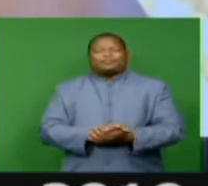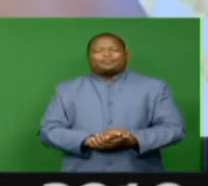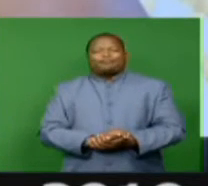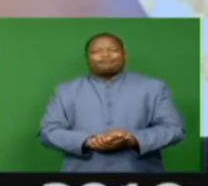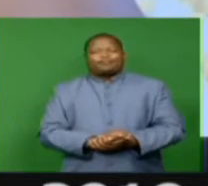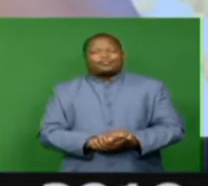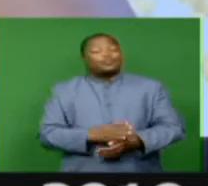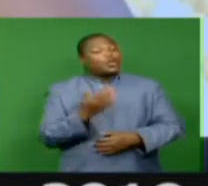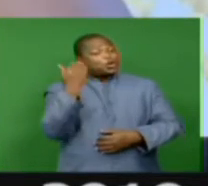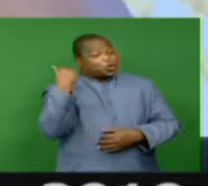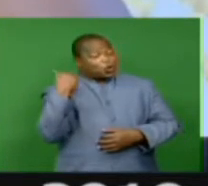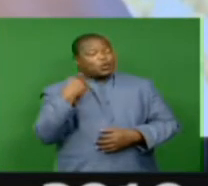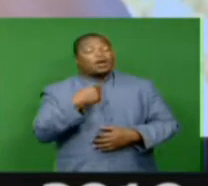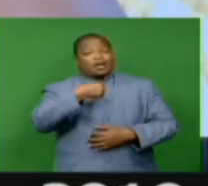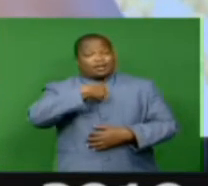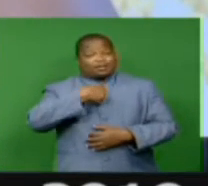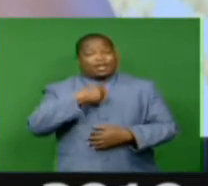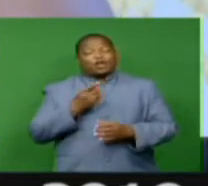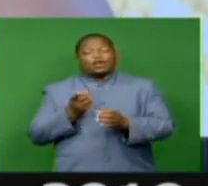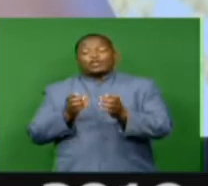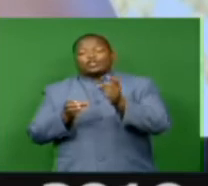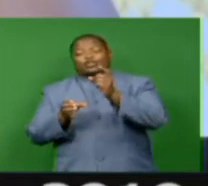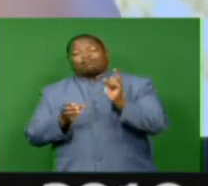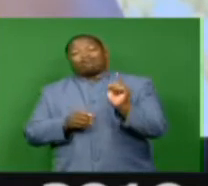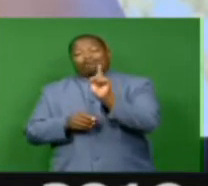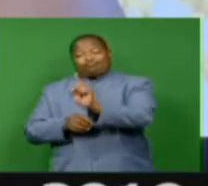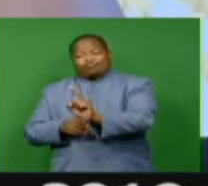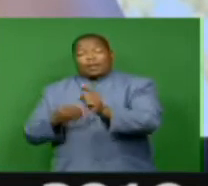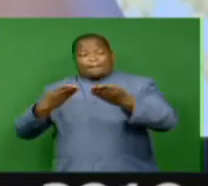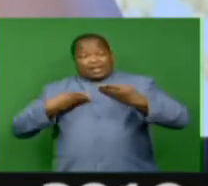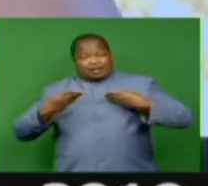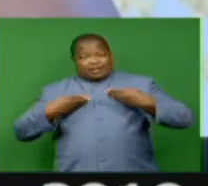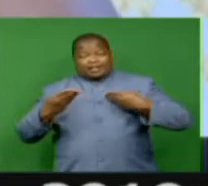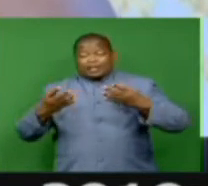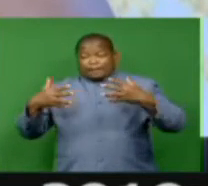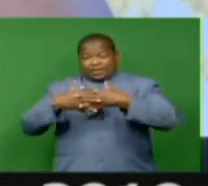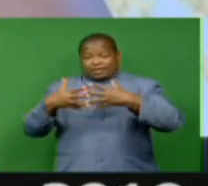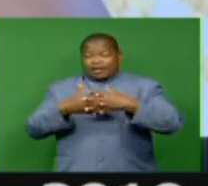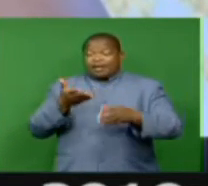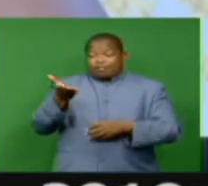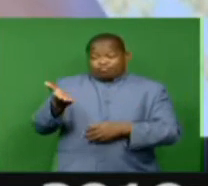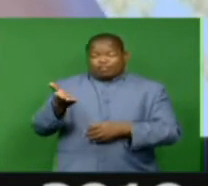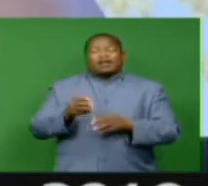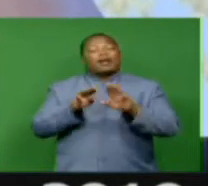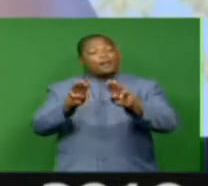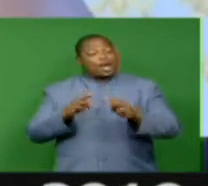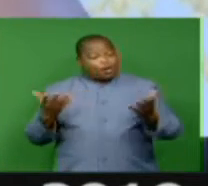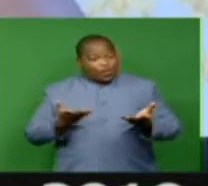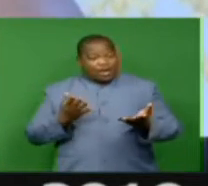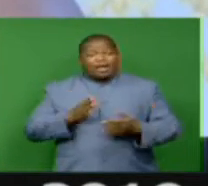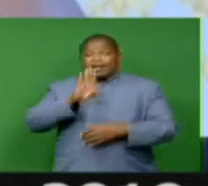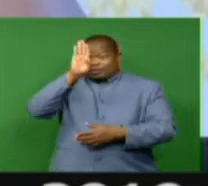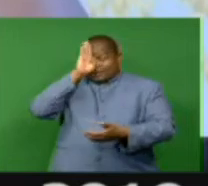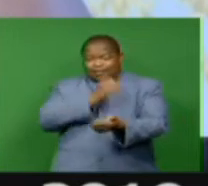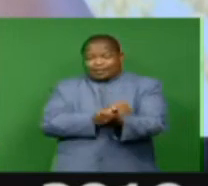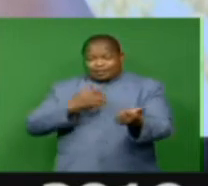to officiate during a high-level business forum hosted by the private sector at Mavuso Trade